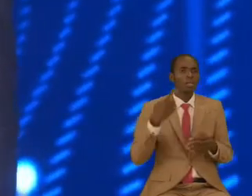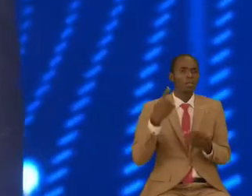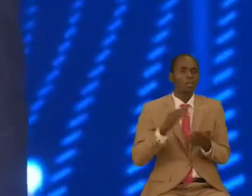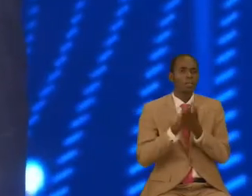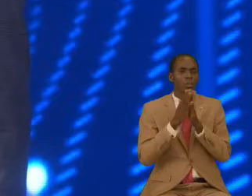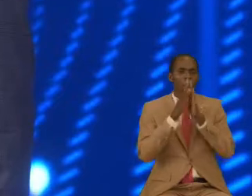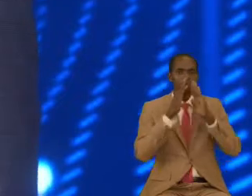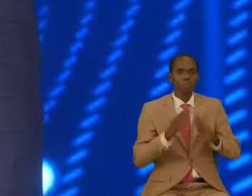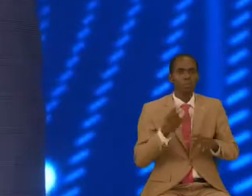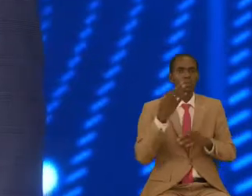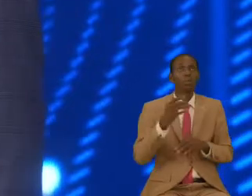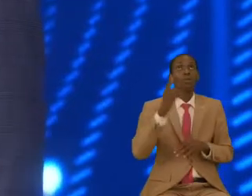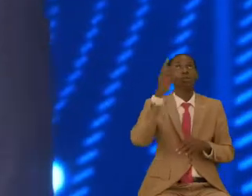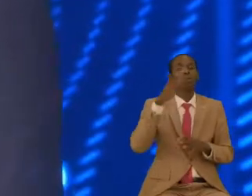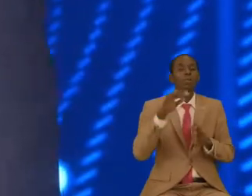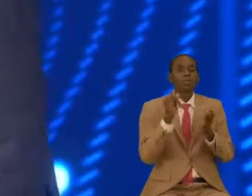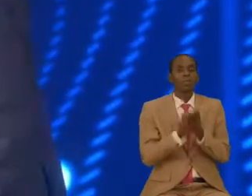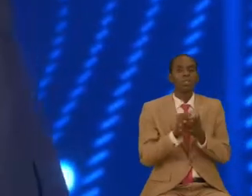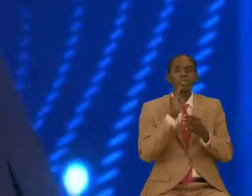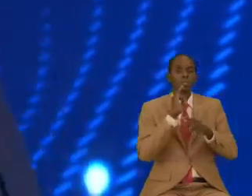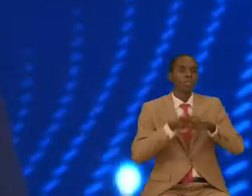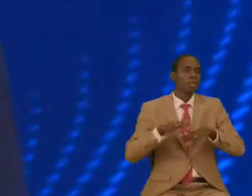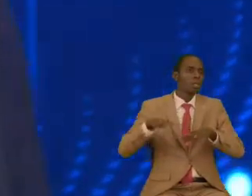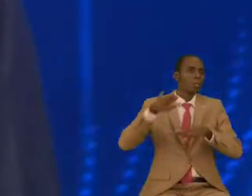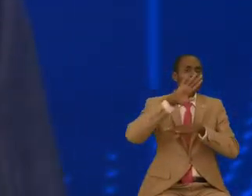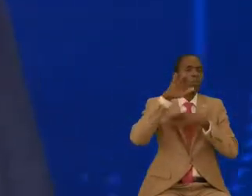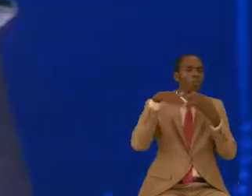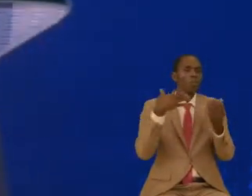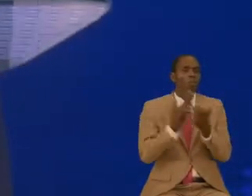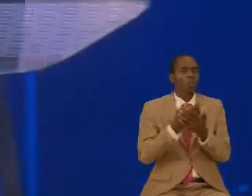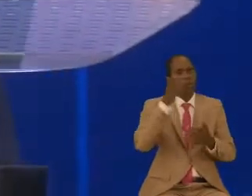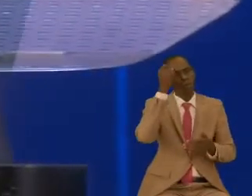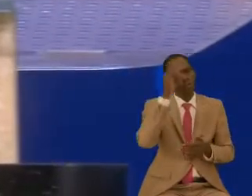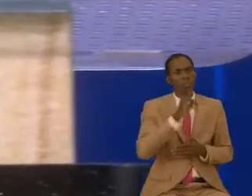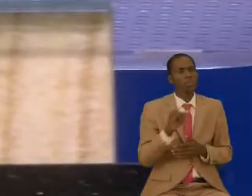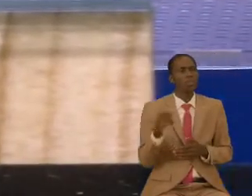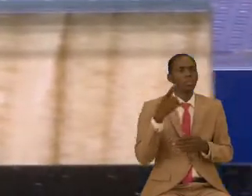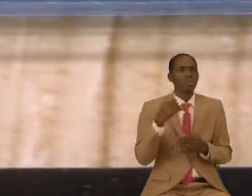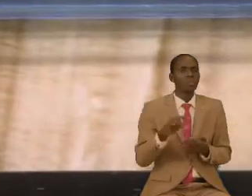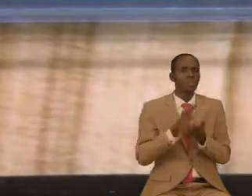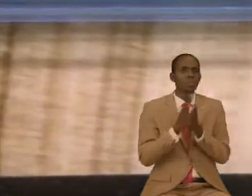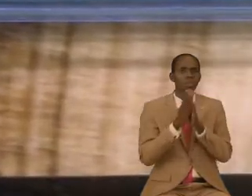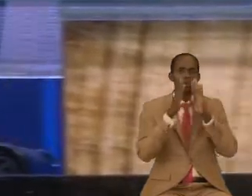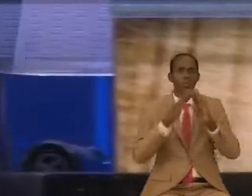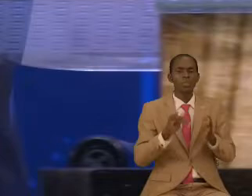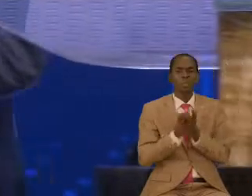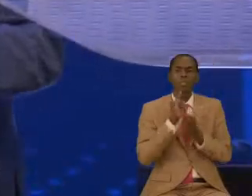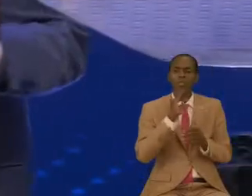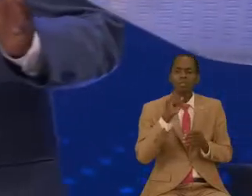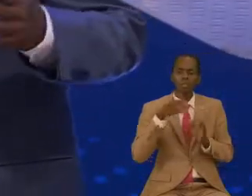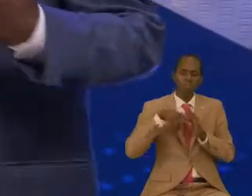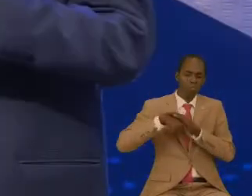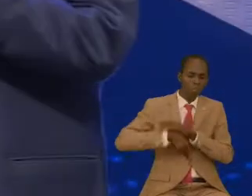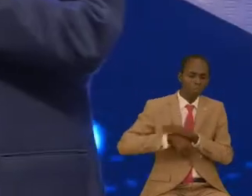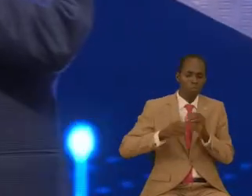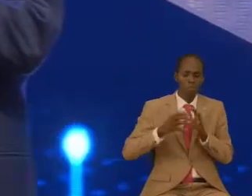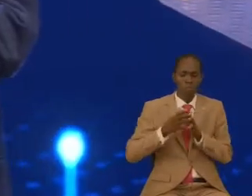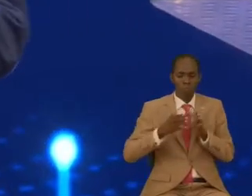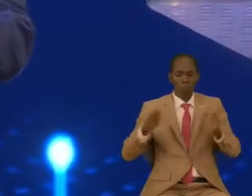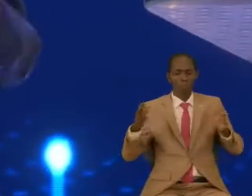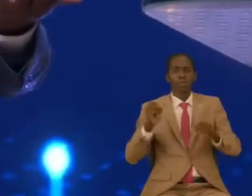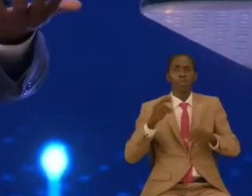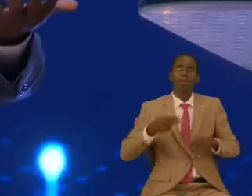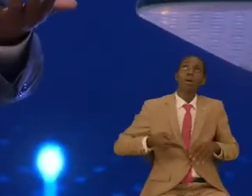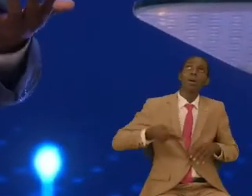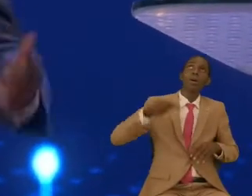all understanding, the peace that is so deep and so high and so broad, the peace in